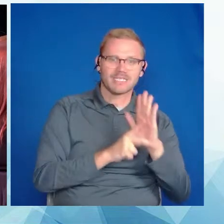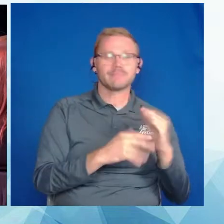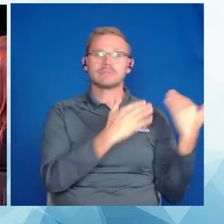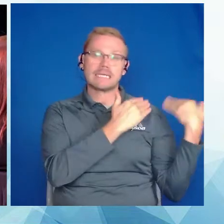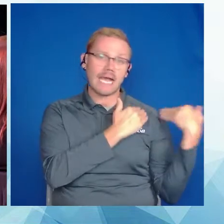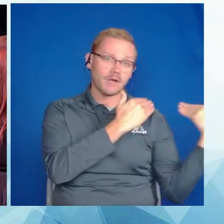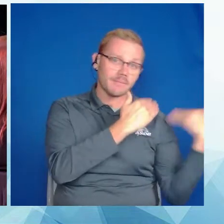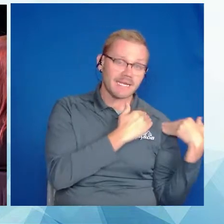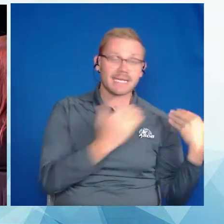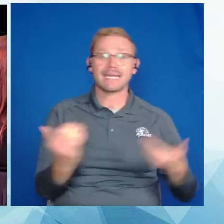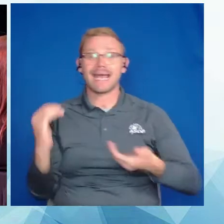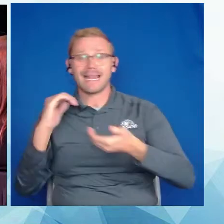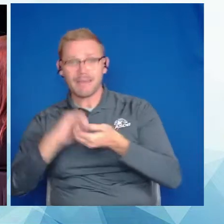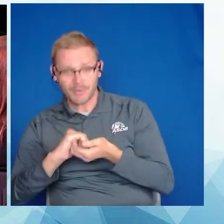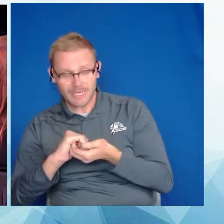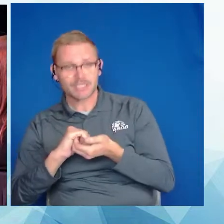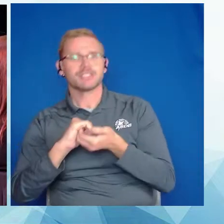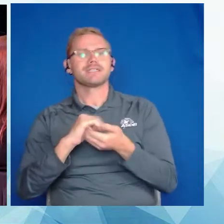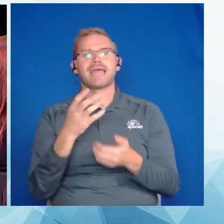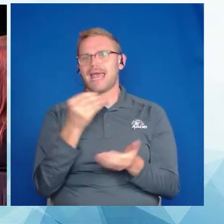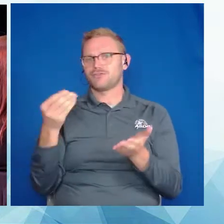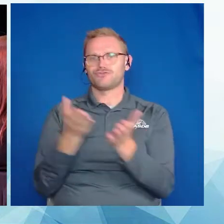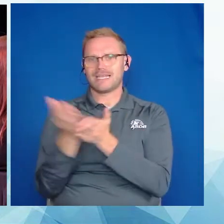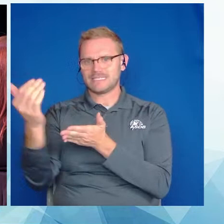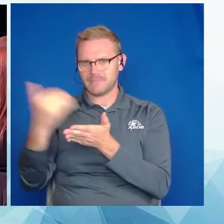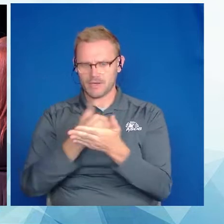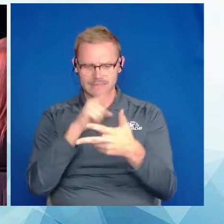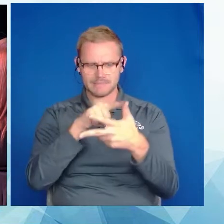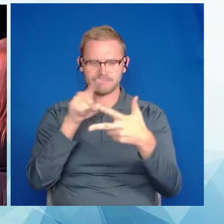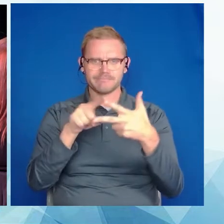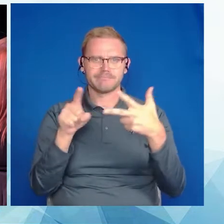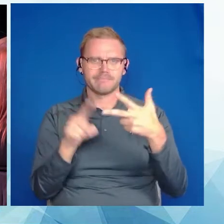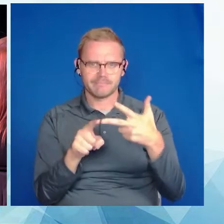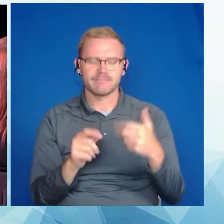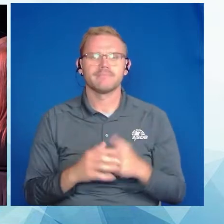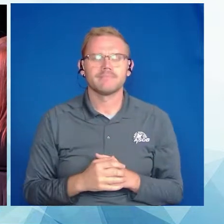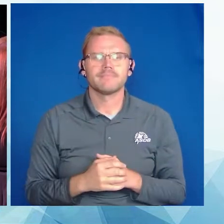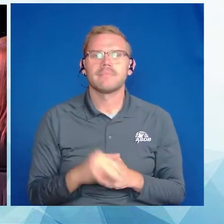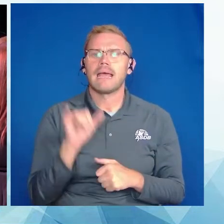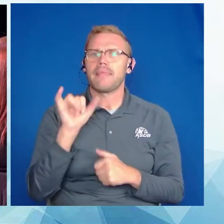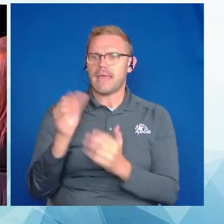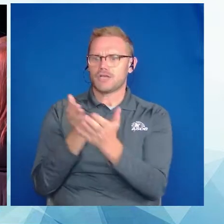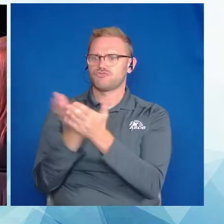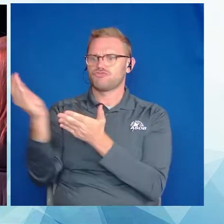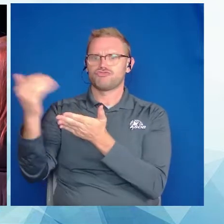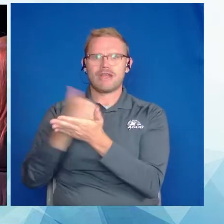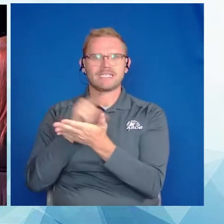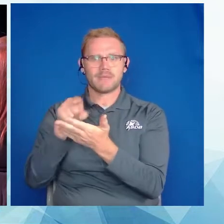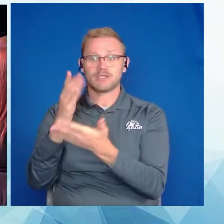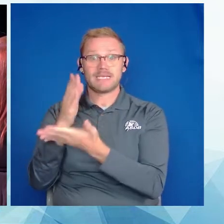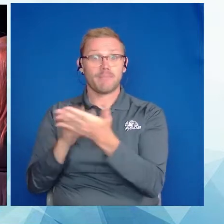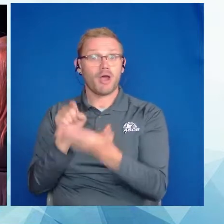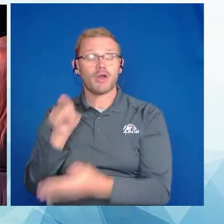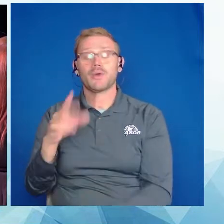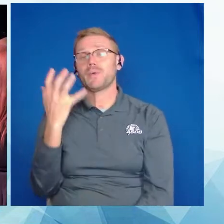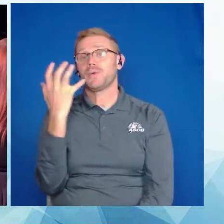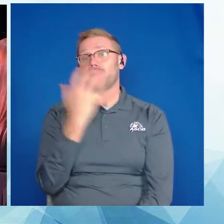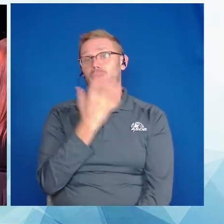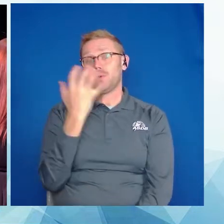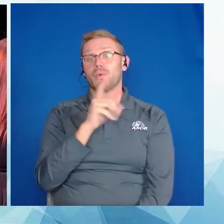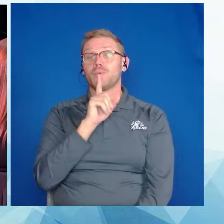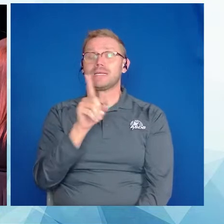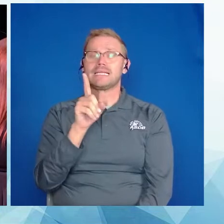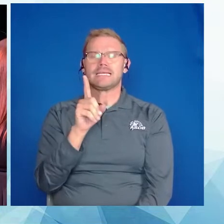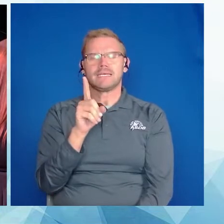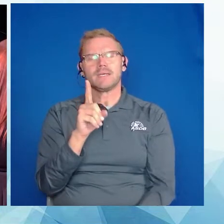accountability, collaboration, and transparency. That transparency component is probably one of the